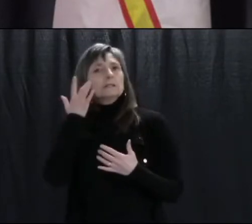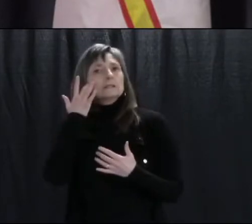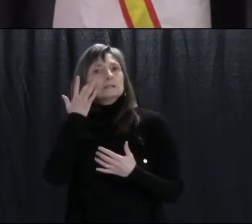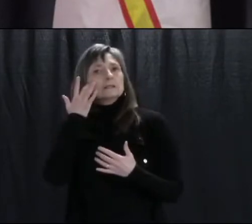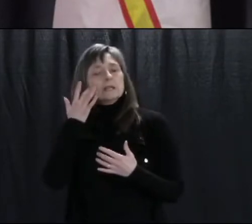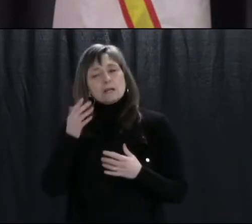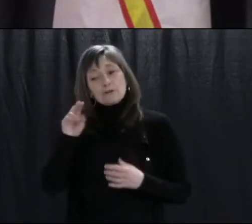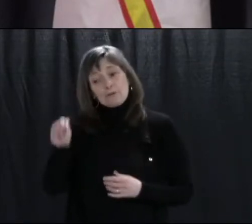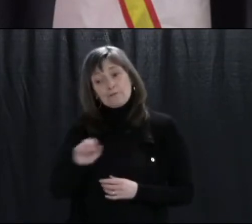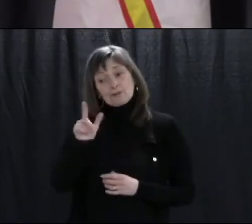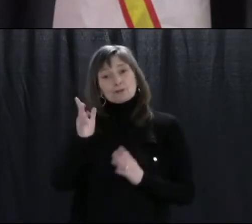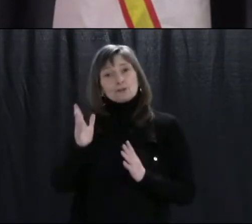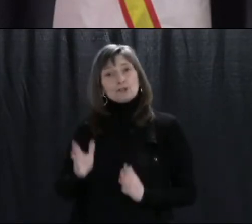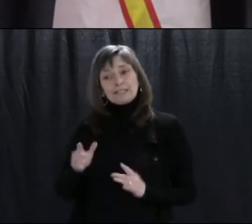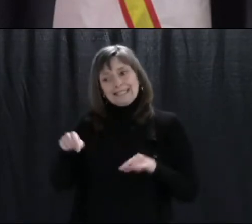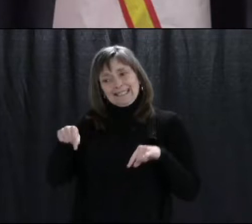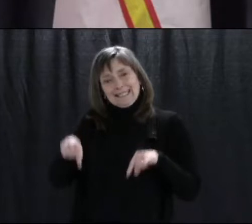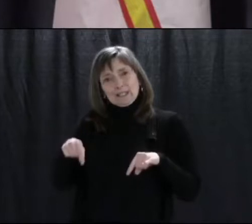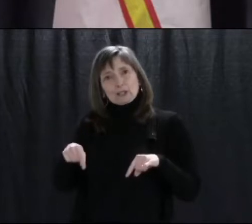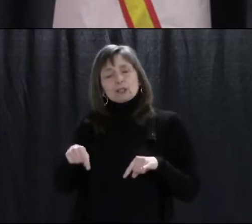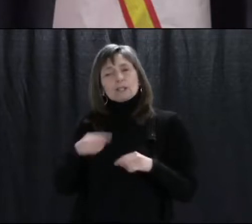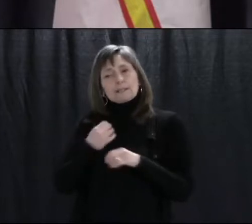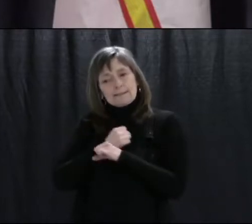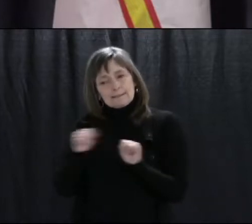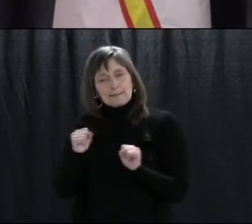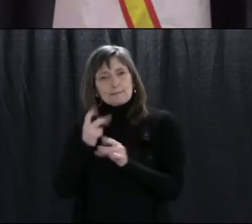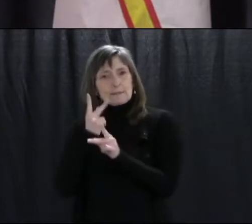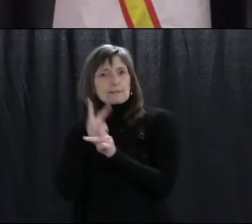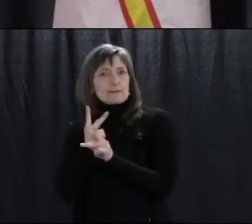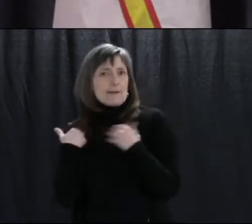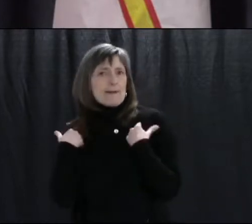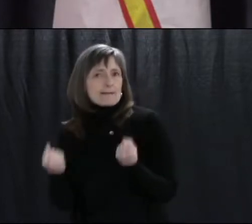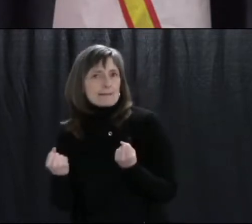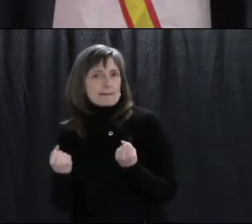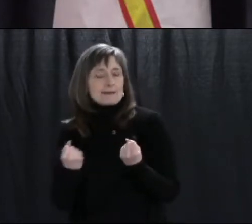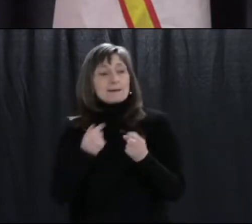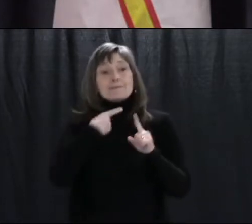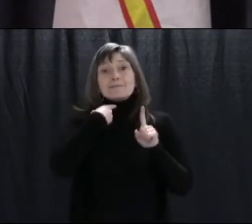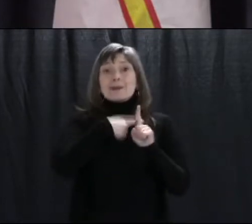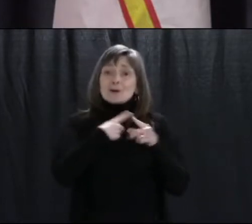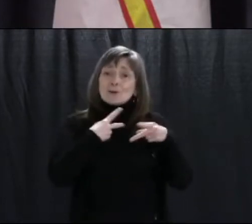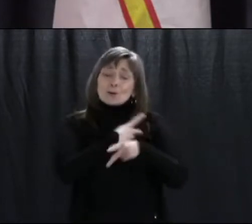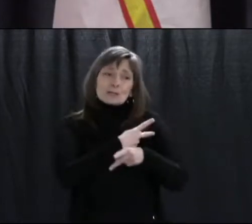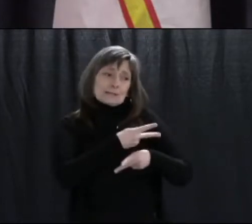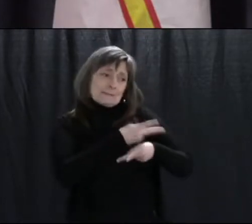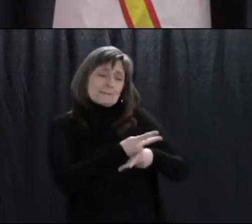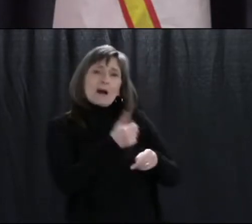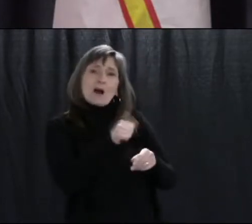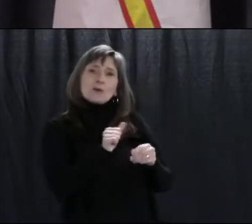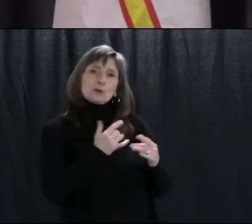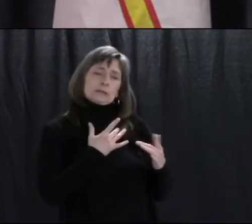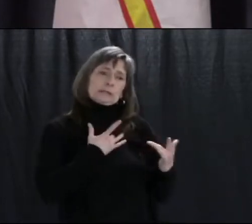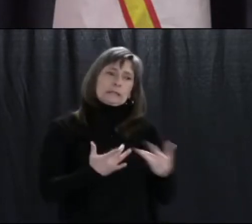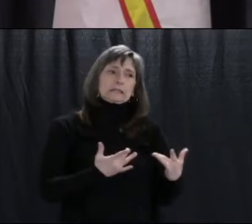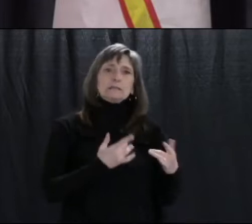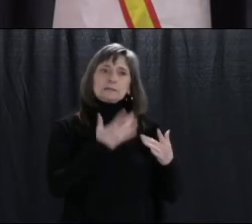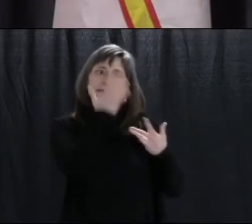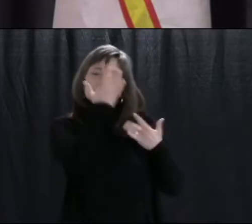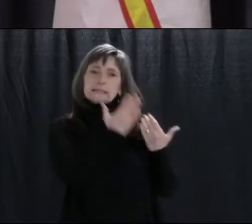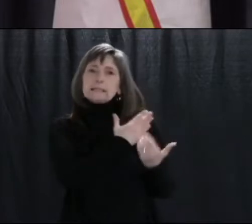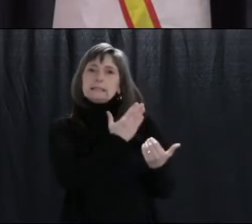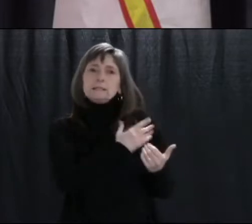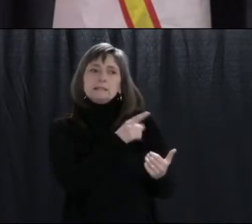and Labradorians, especially those who may be more vulnerable to such diseases, but also mindful of their